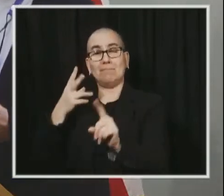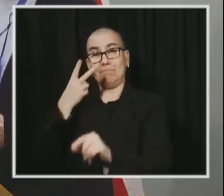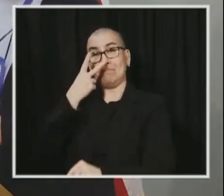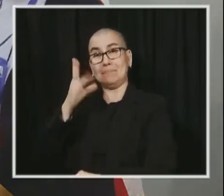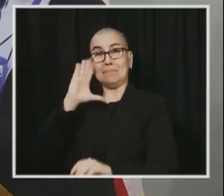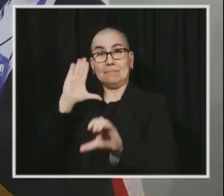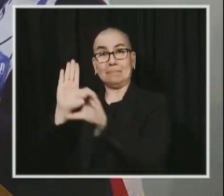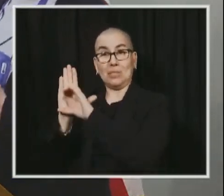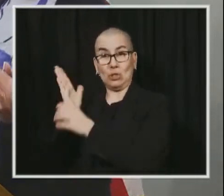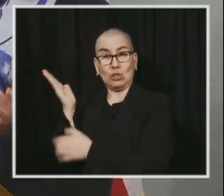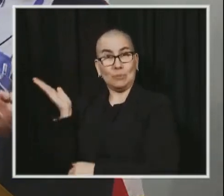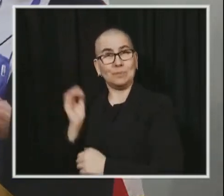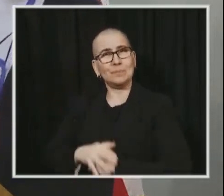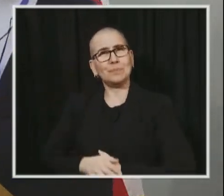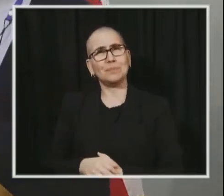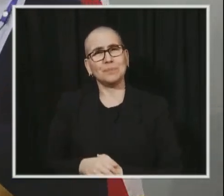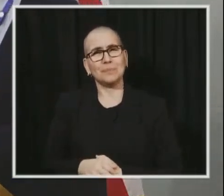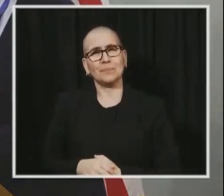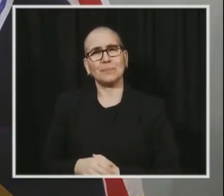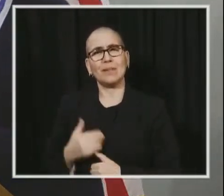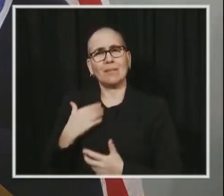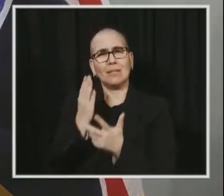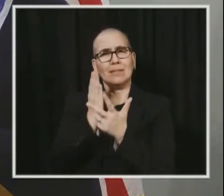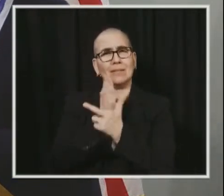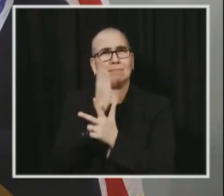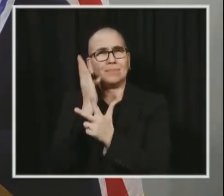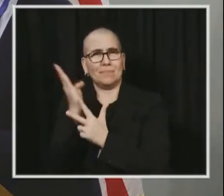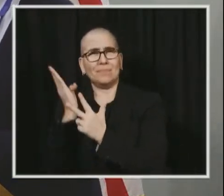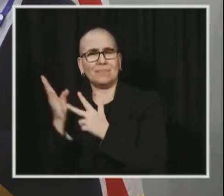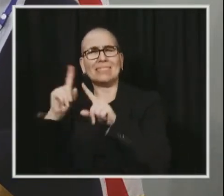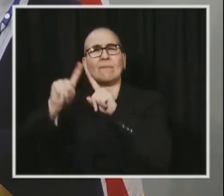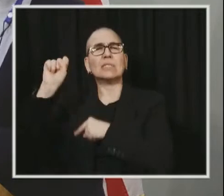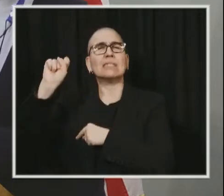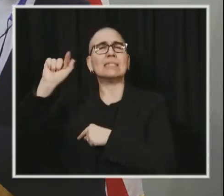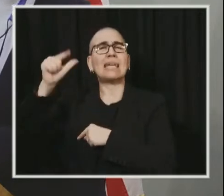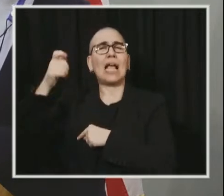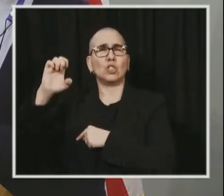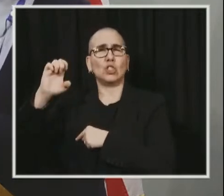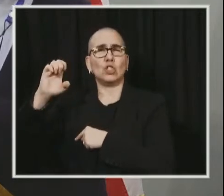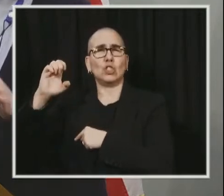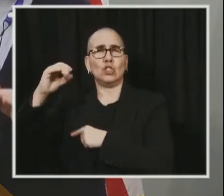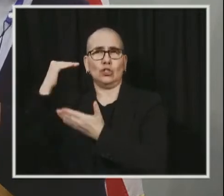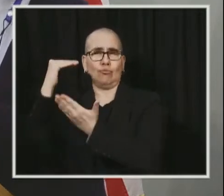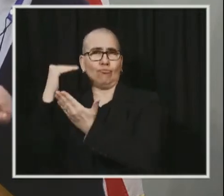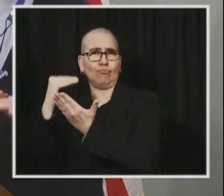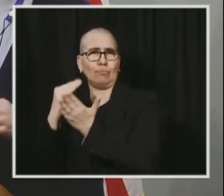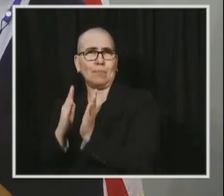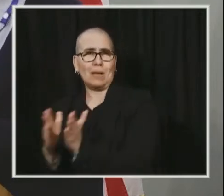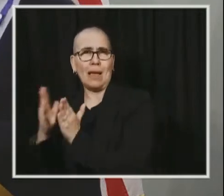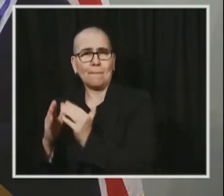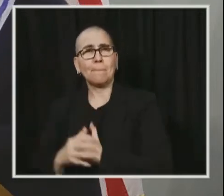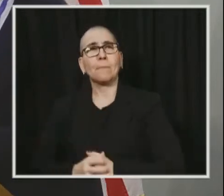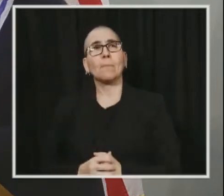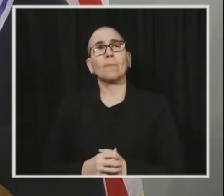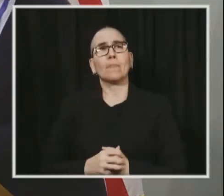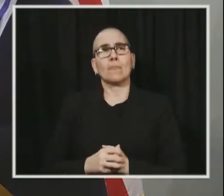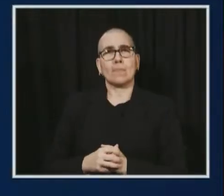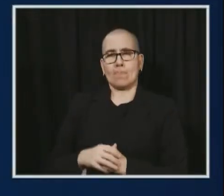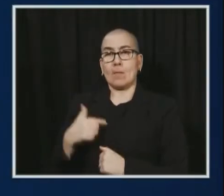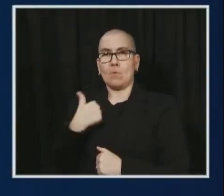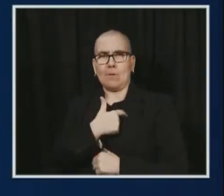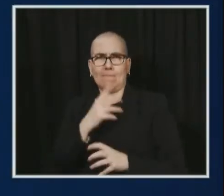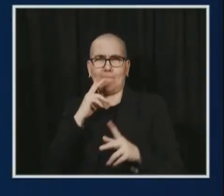the stages and the groups that will be coming eligible very soon, so all of us can see ourselves in this